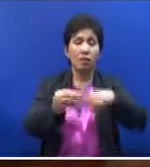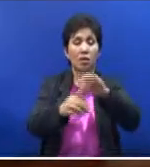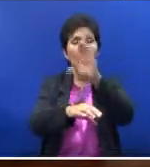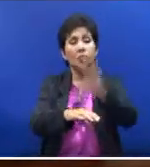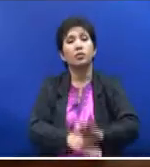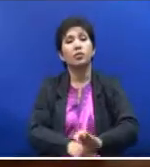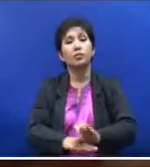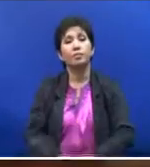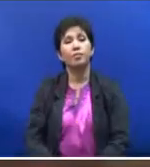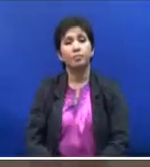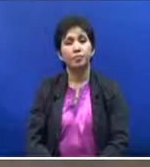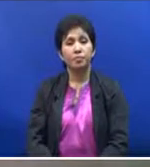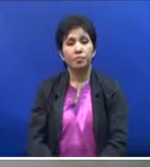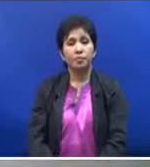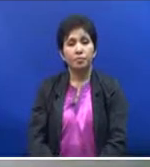culture.